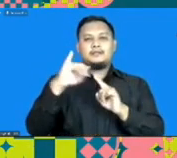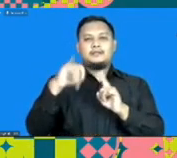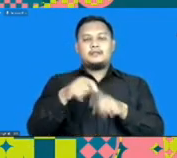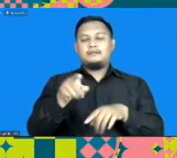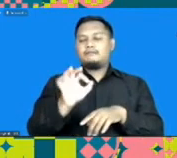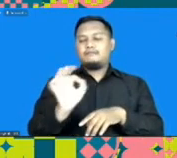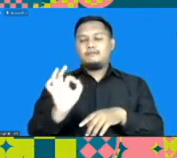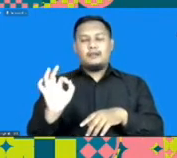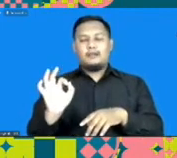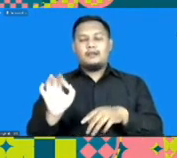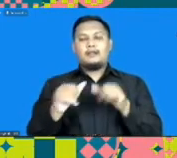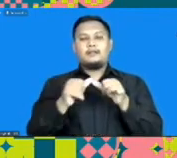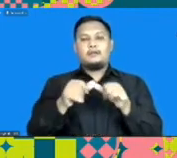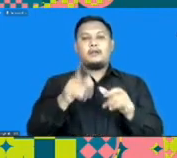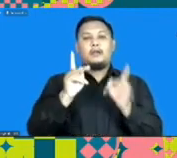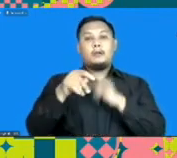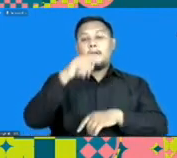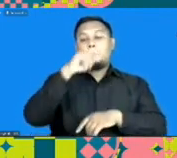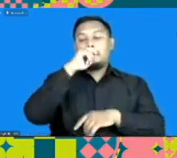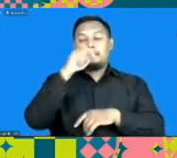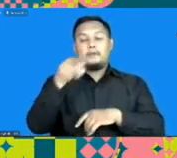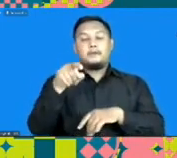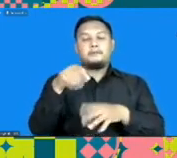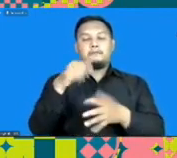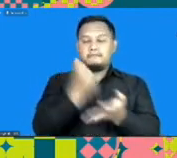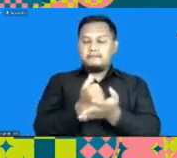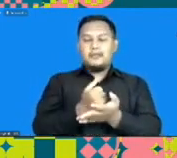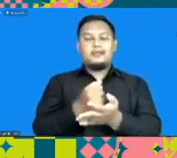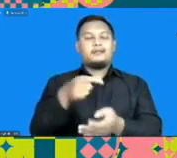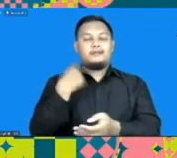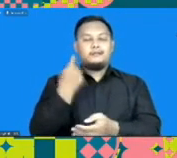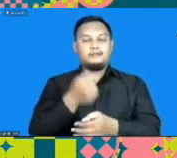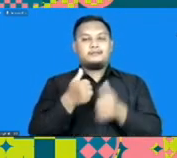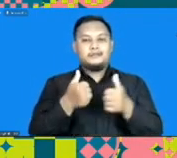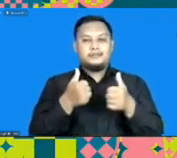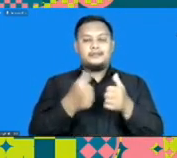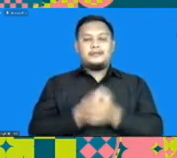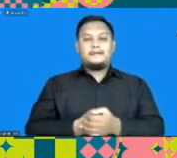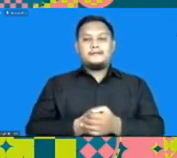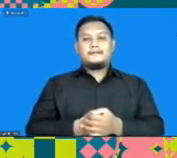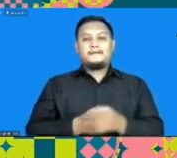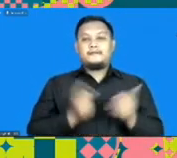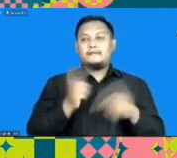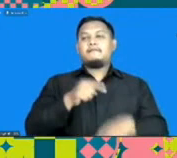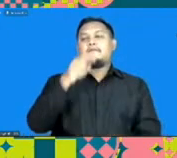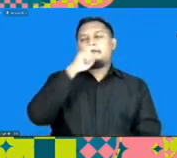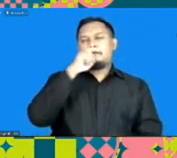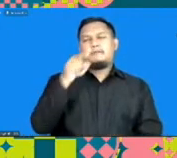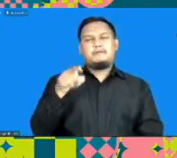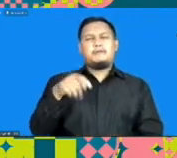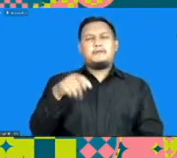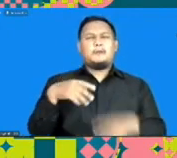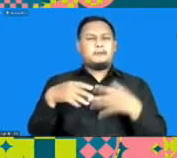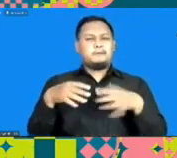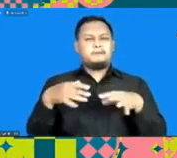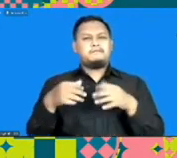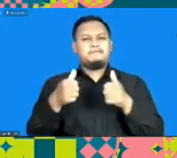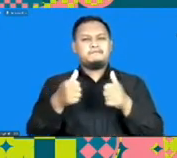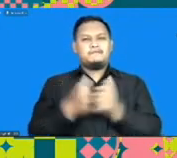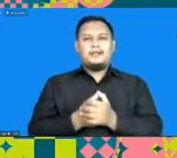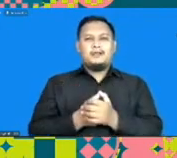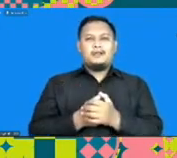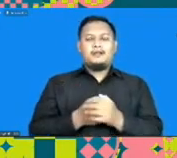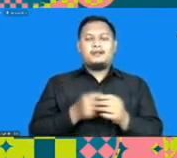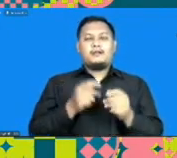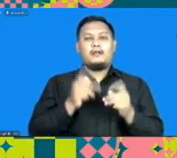that. Hopefully. Hopefully. He's so humble, yeah, as well. So now when we come to value and how to